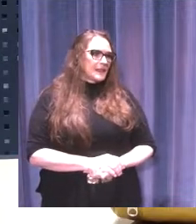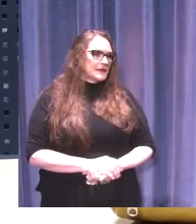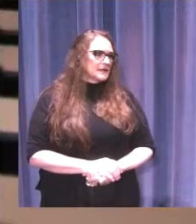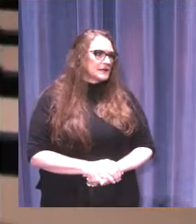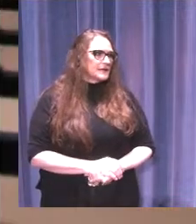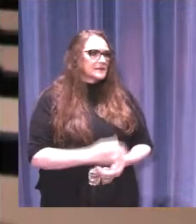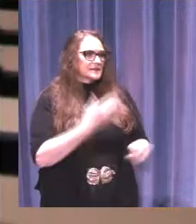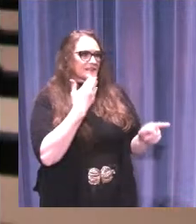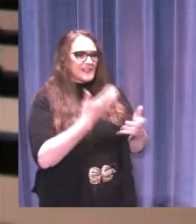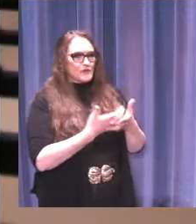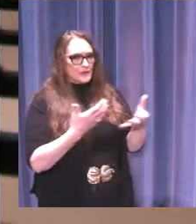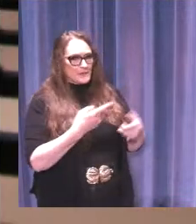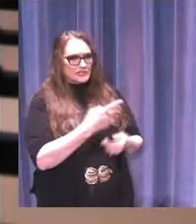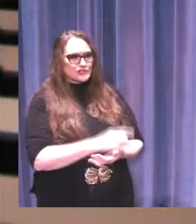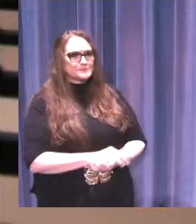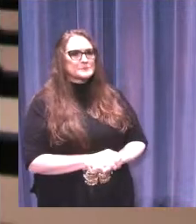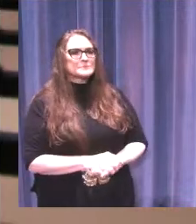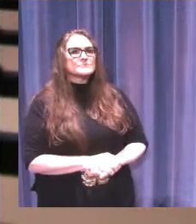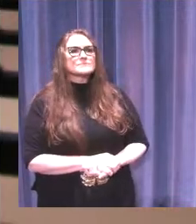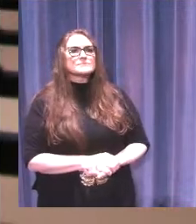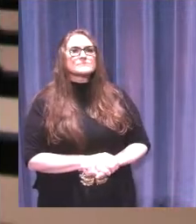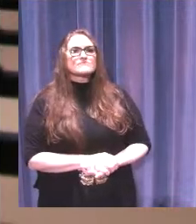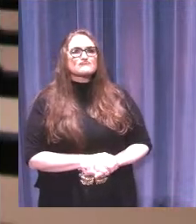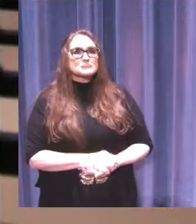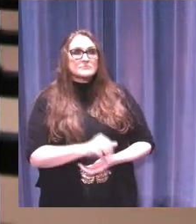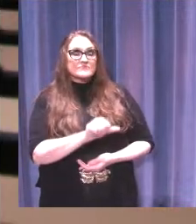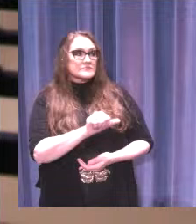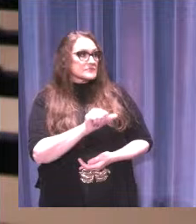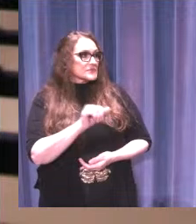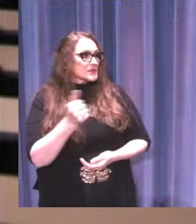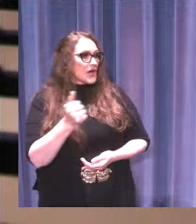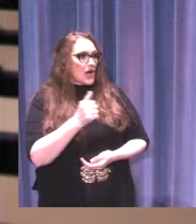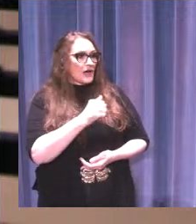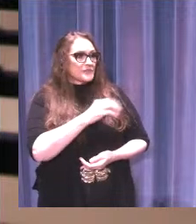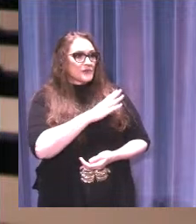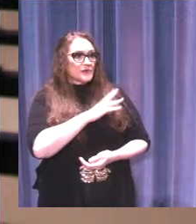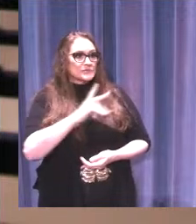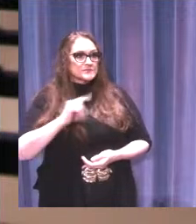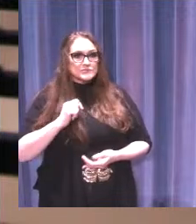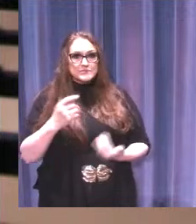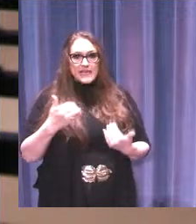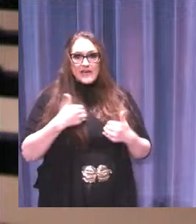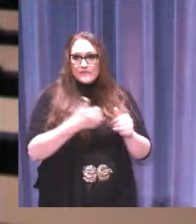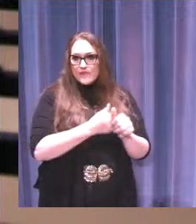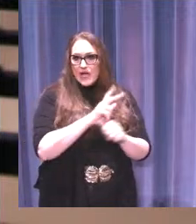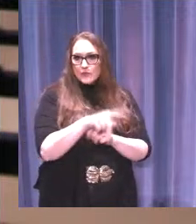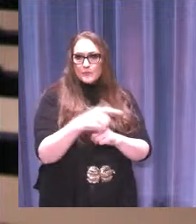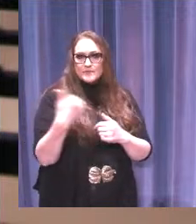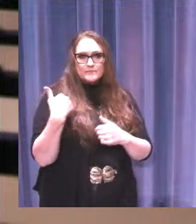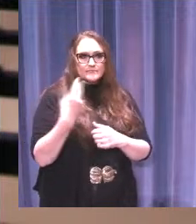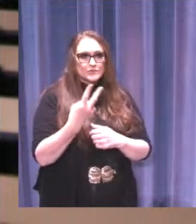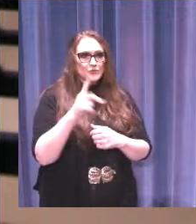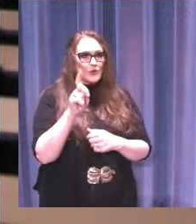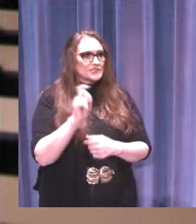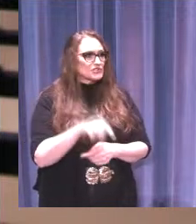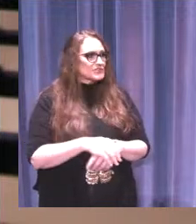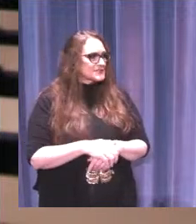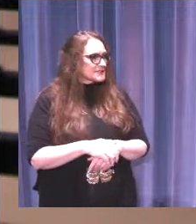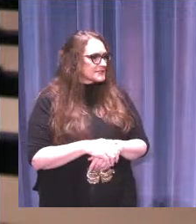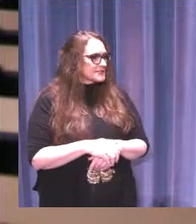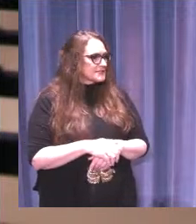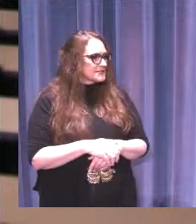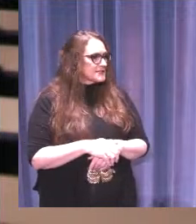Thank you very much. Do any of the trustees have a follow-up to the past two questions? Seeing